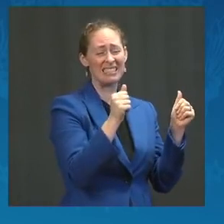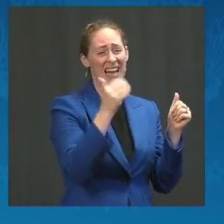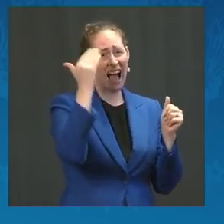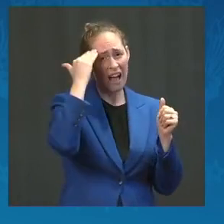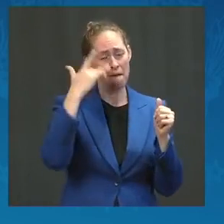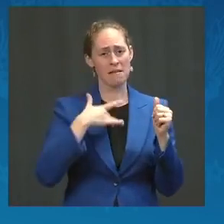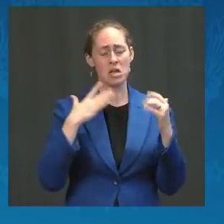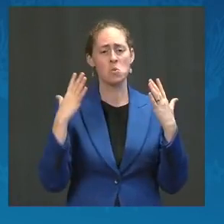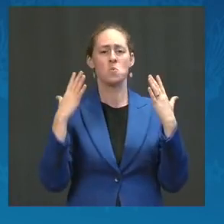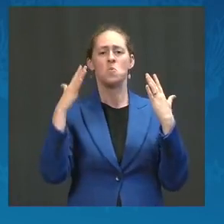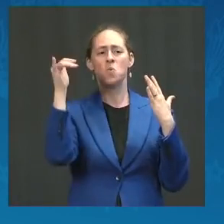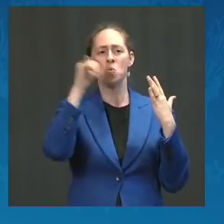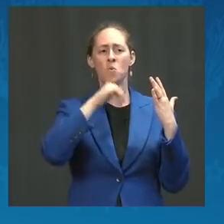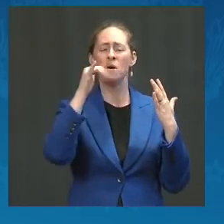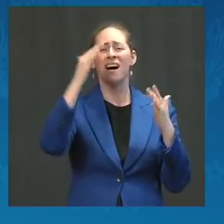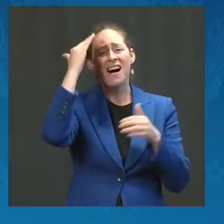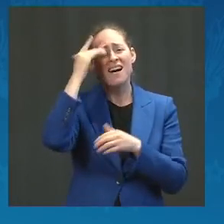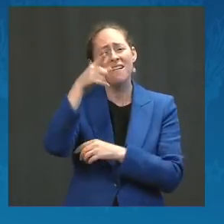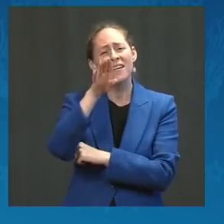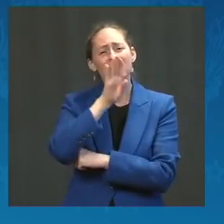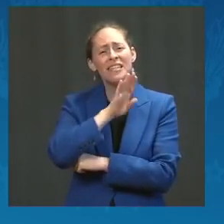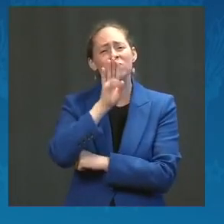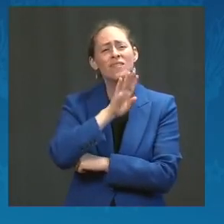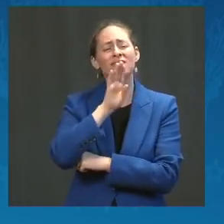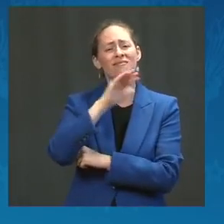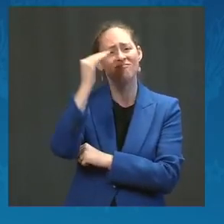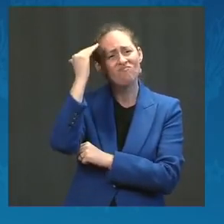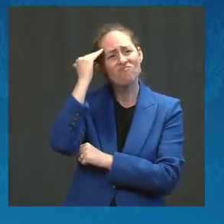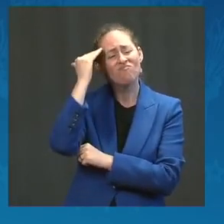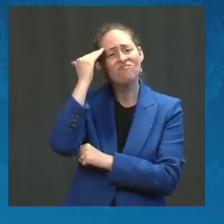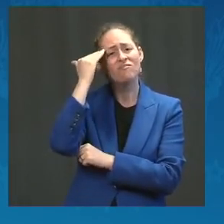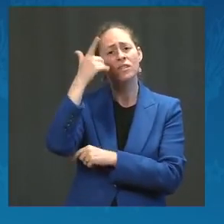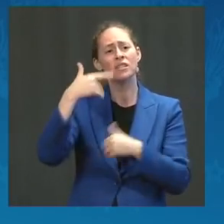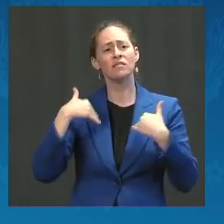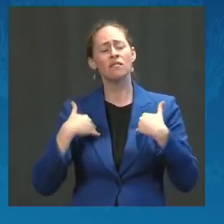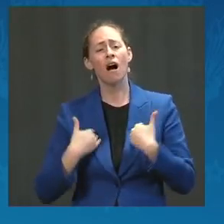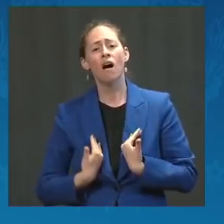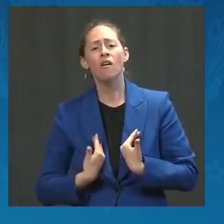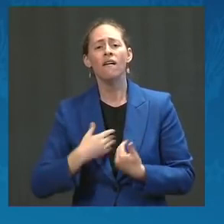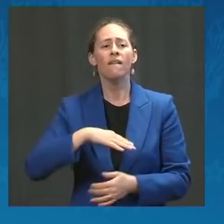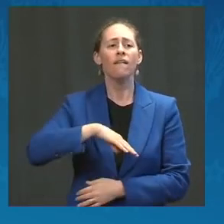know it's frustrating. I know it's exhausting to think we're still in this fight.